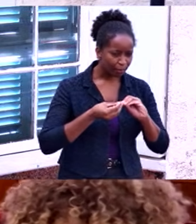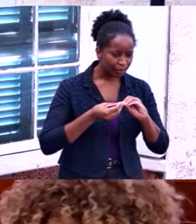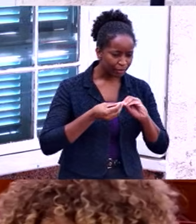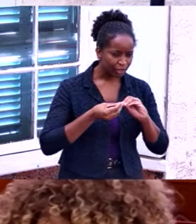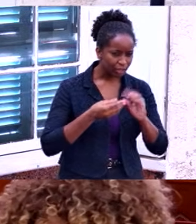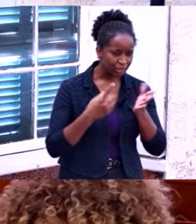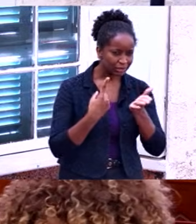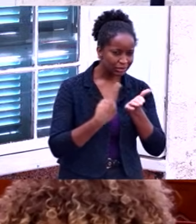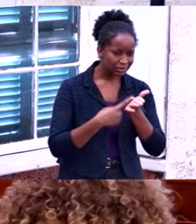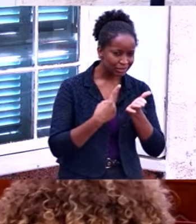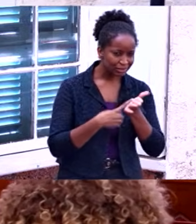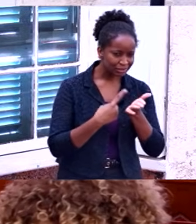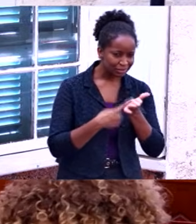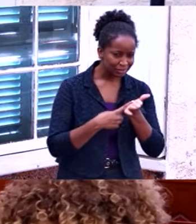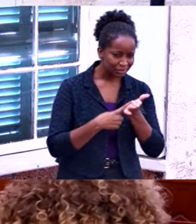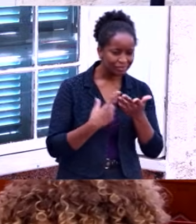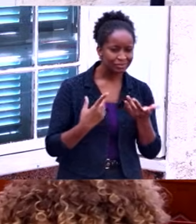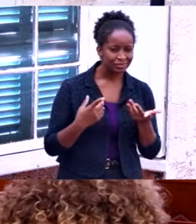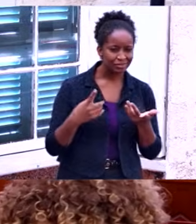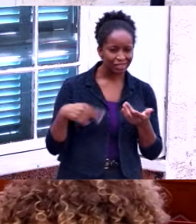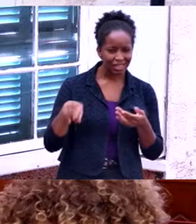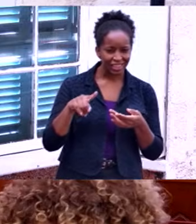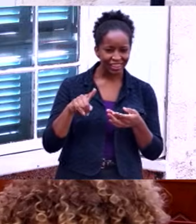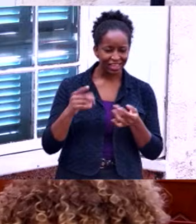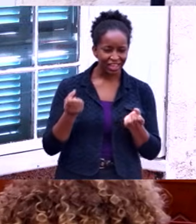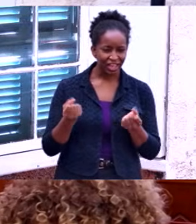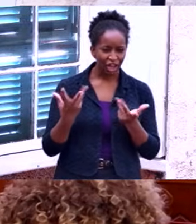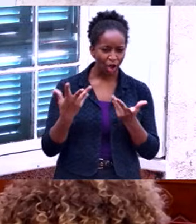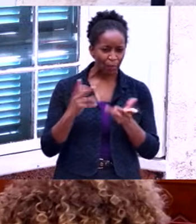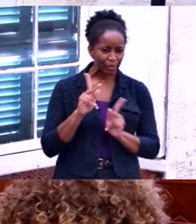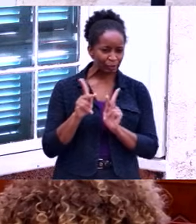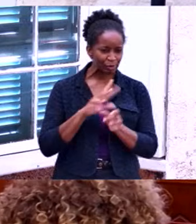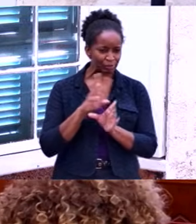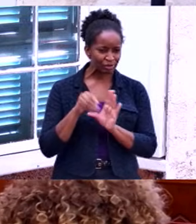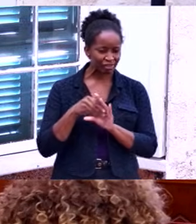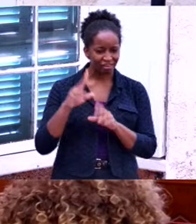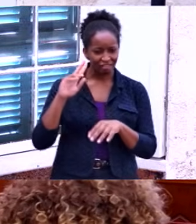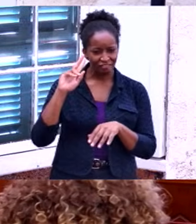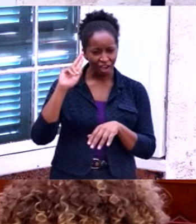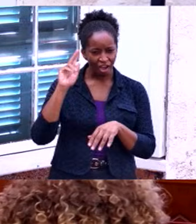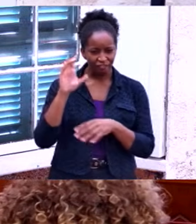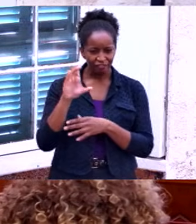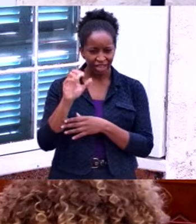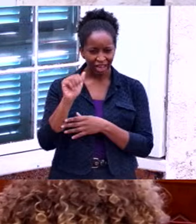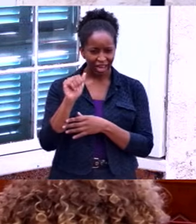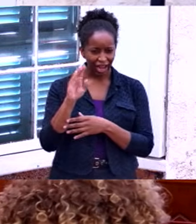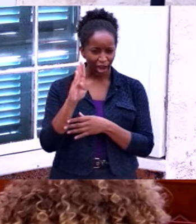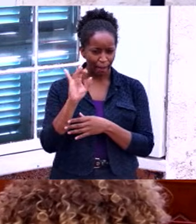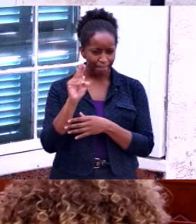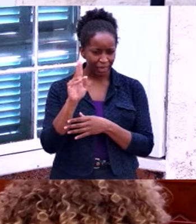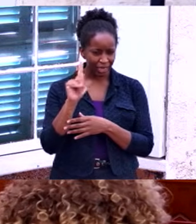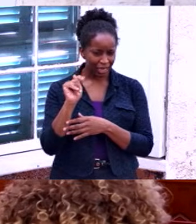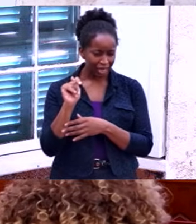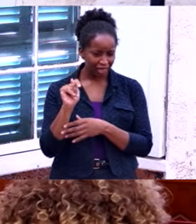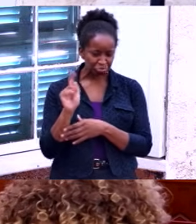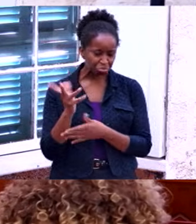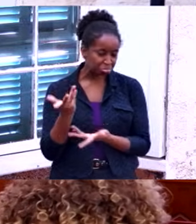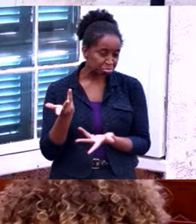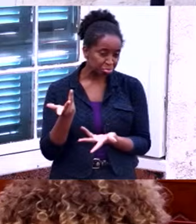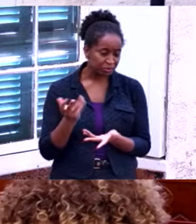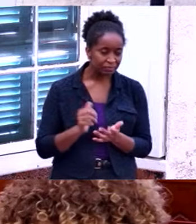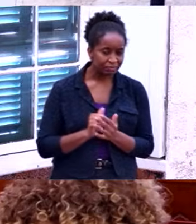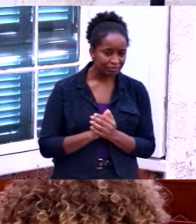two things are not connected in that sense. There will be members of the cabinet who will come from the